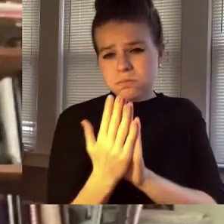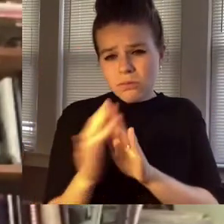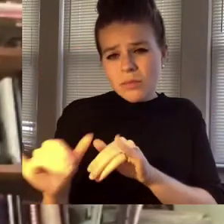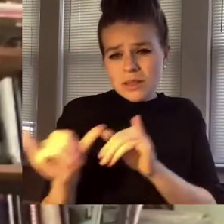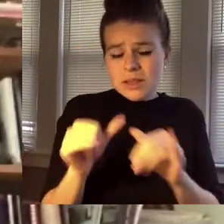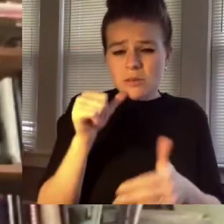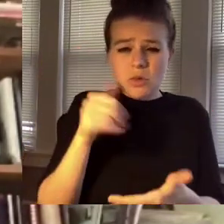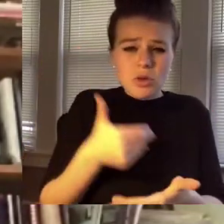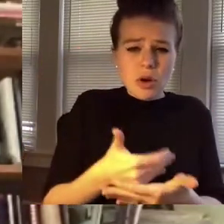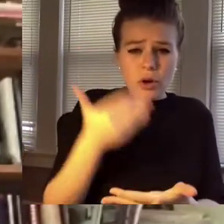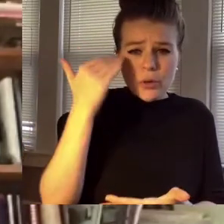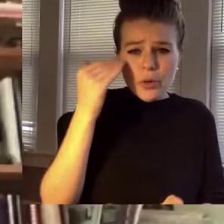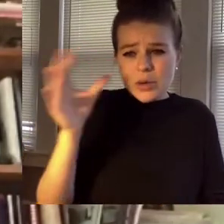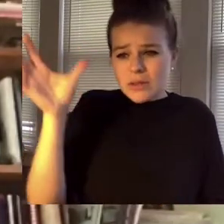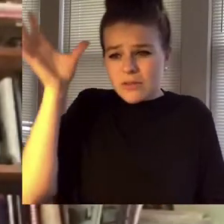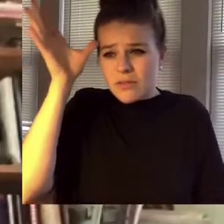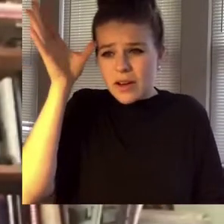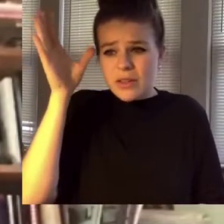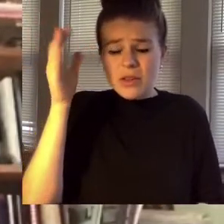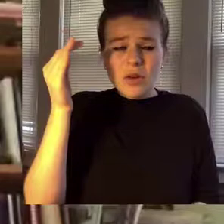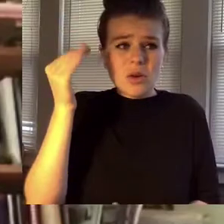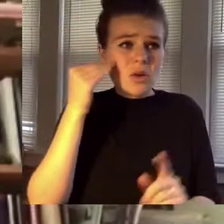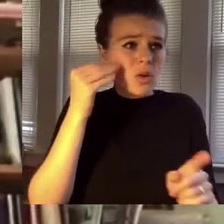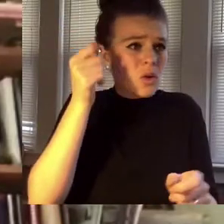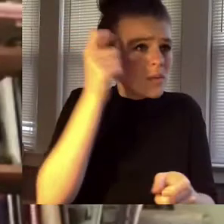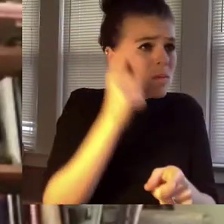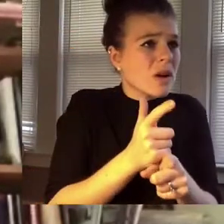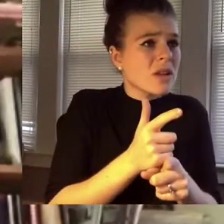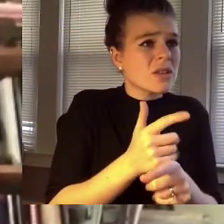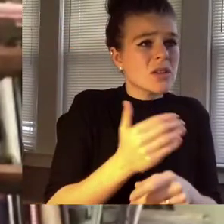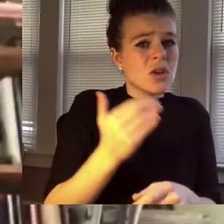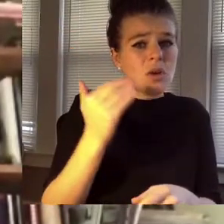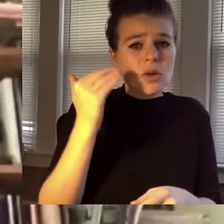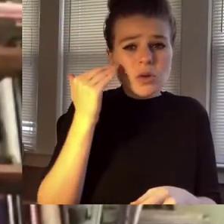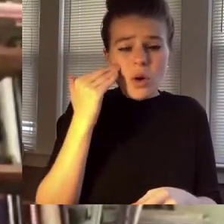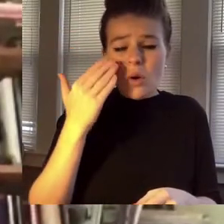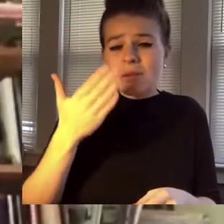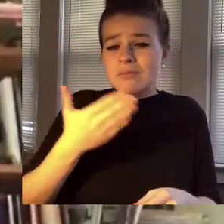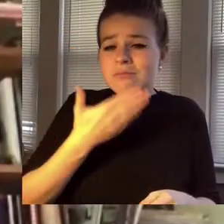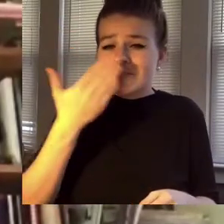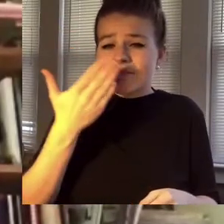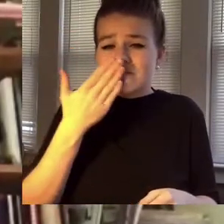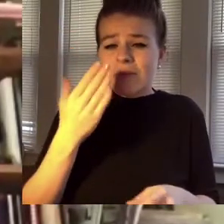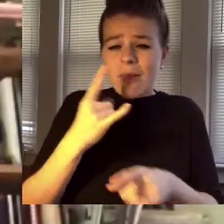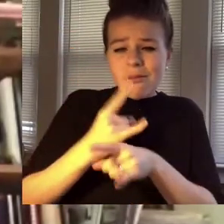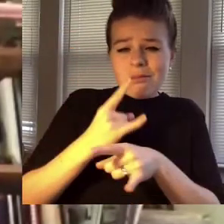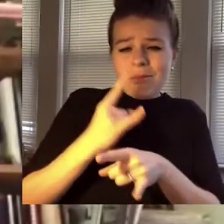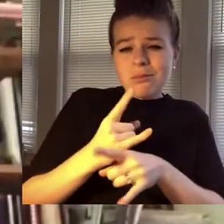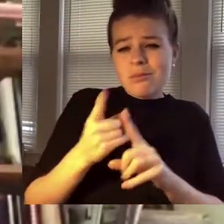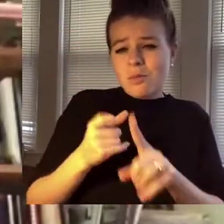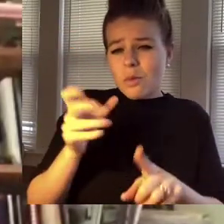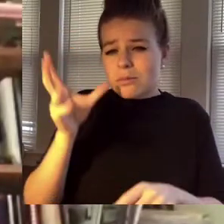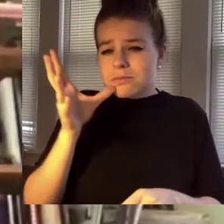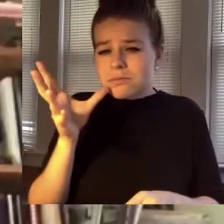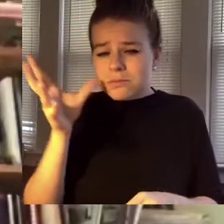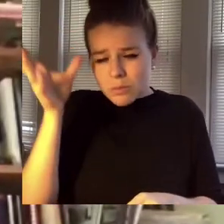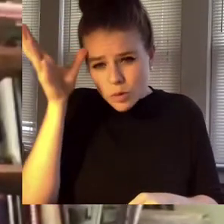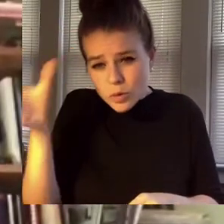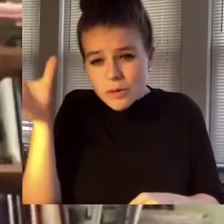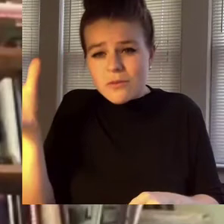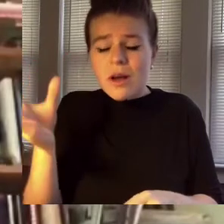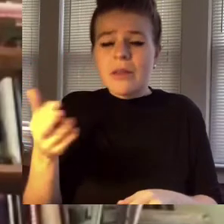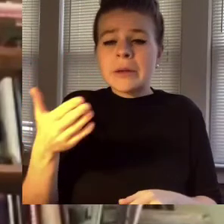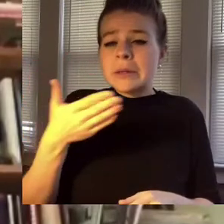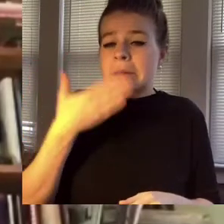a father, knows her brothers, knows the scent of scotch on her grandfather's breath, the comfort of their manliness, stoic